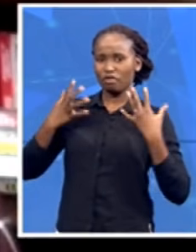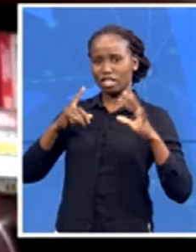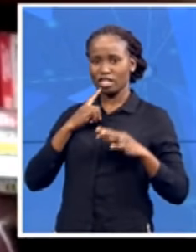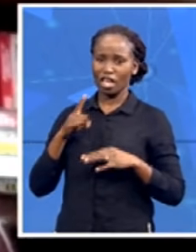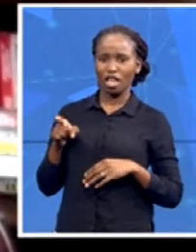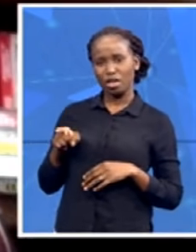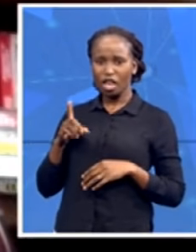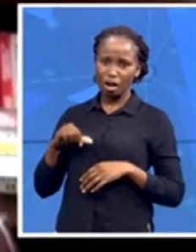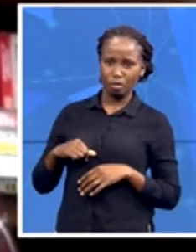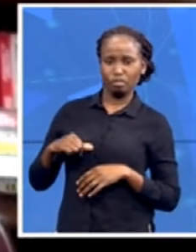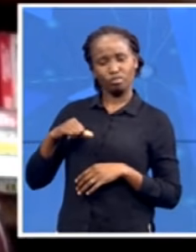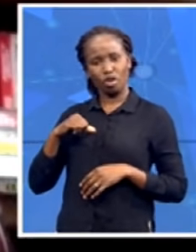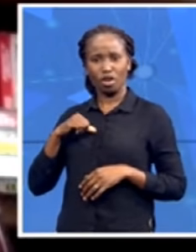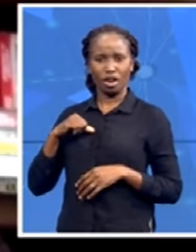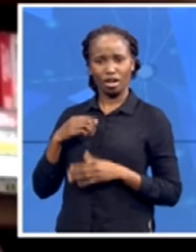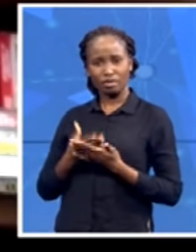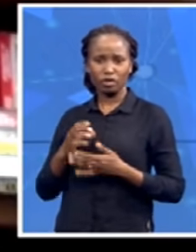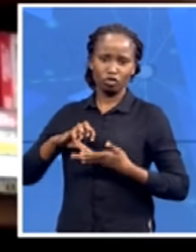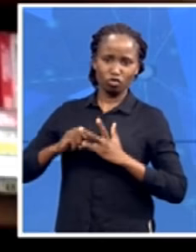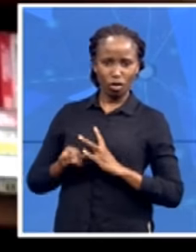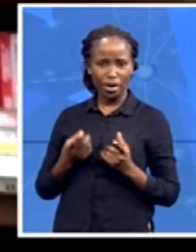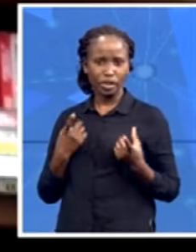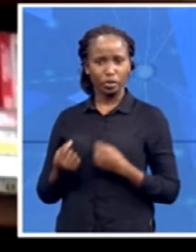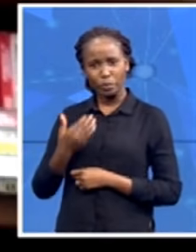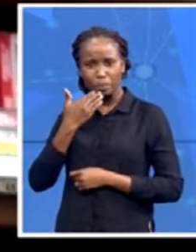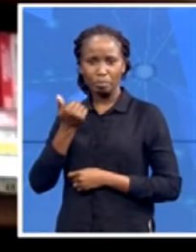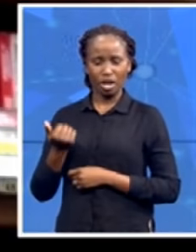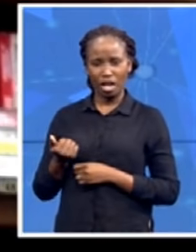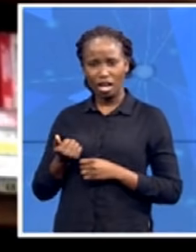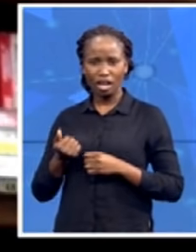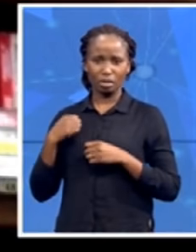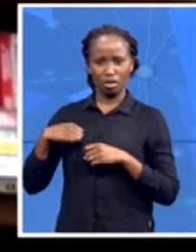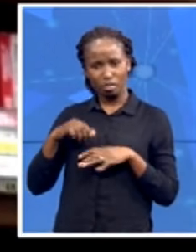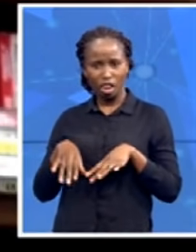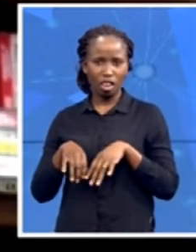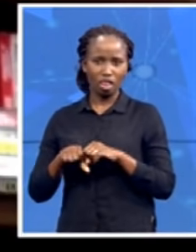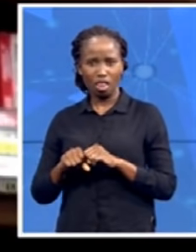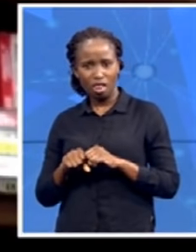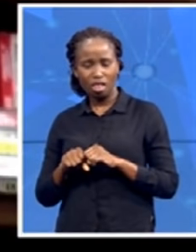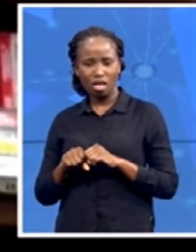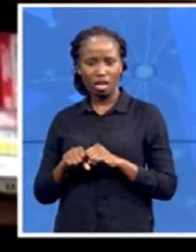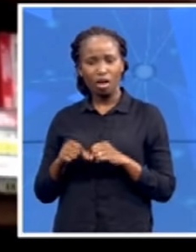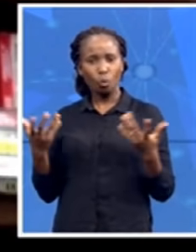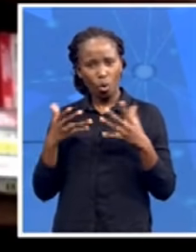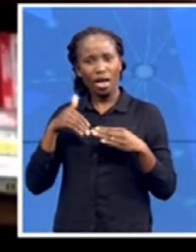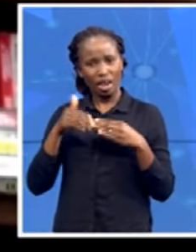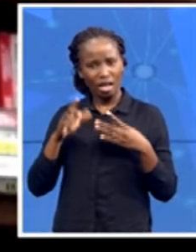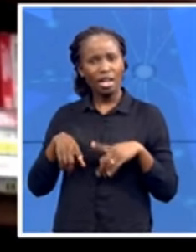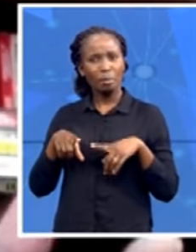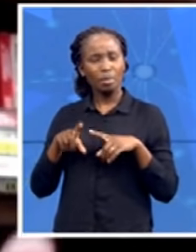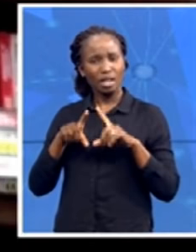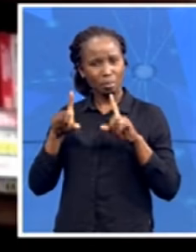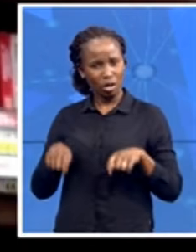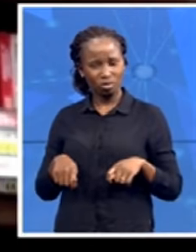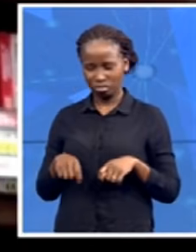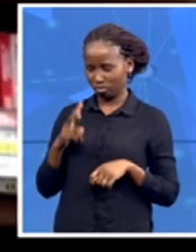the best municipalities, if not the best, in Cape Town, is a flawed argument. Because if you go to Cape Town, there